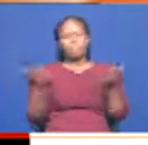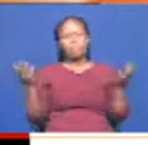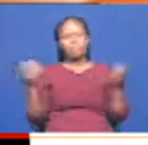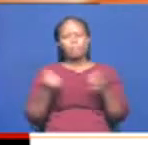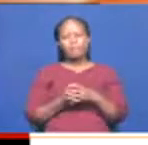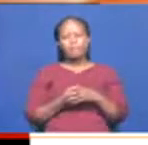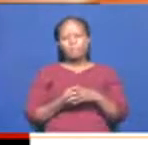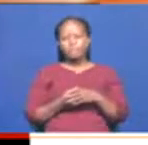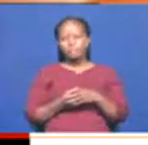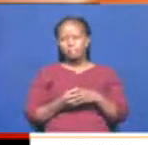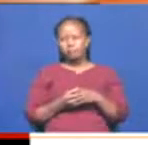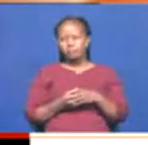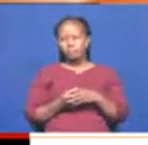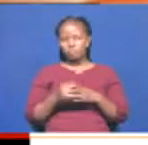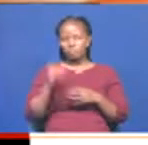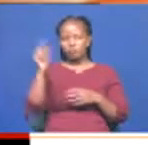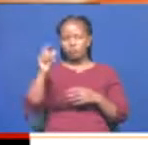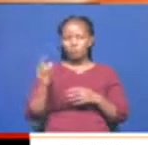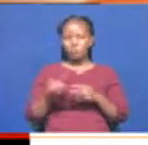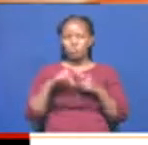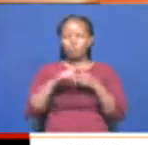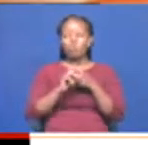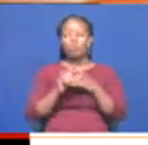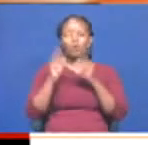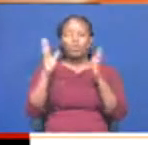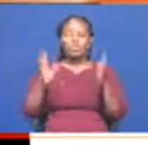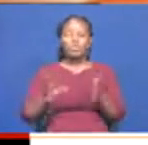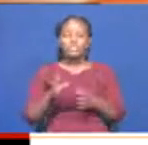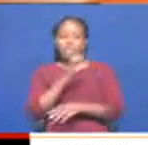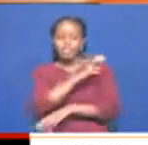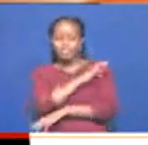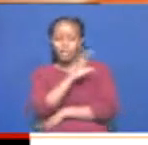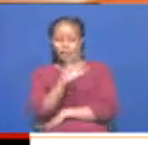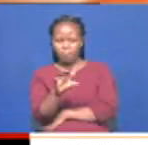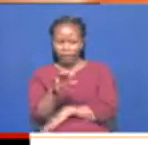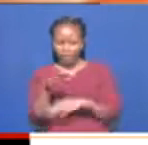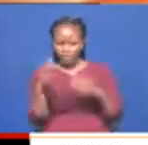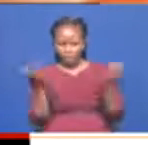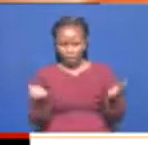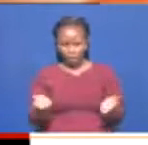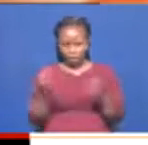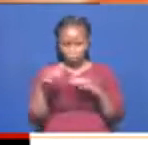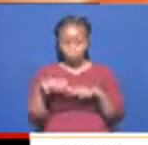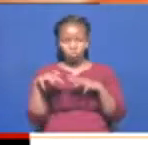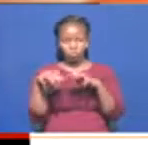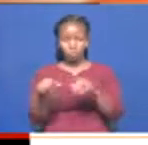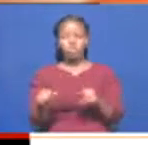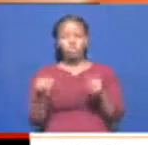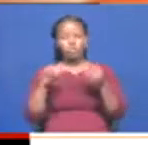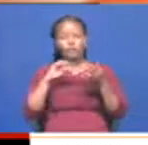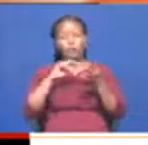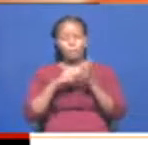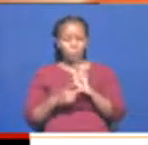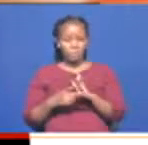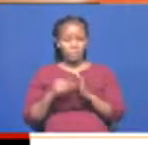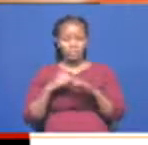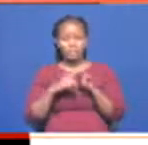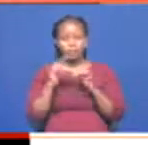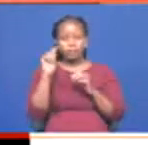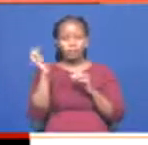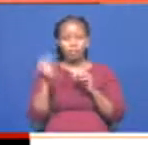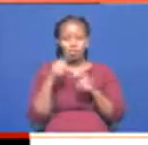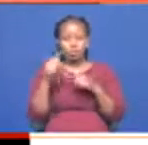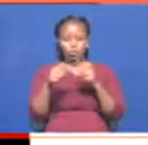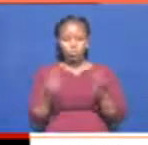local engineering industry being empowered to take up projects as Kenya advances in development?